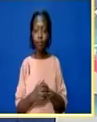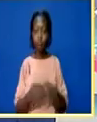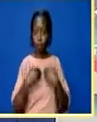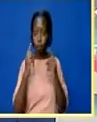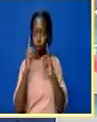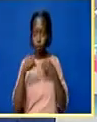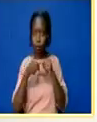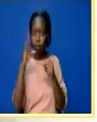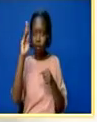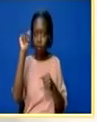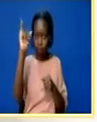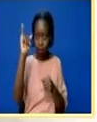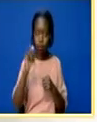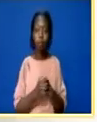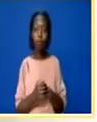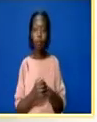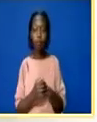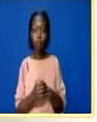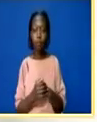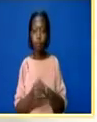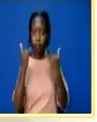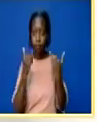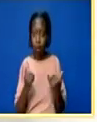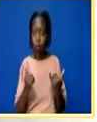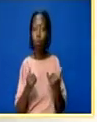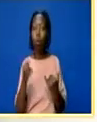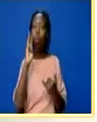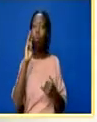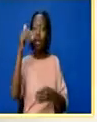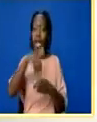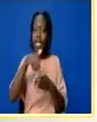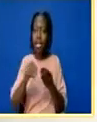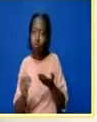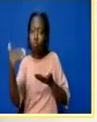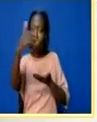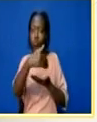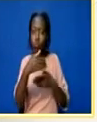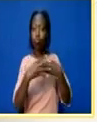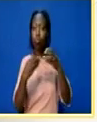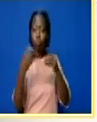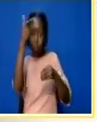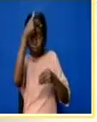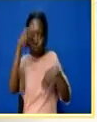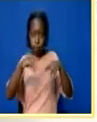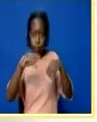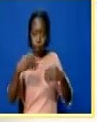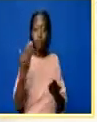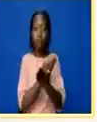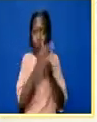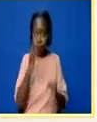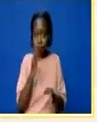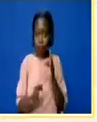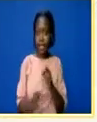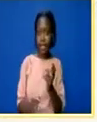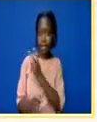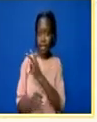about a bay. Mm-hmm. Bays are formed due to erosion. Mm-hmm. Okay. That piece of land, mm-hmm. if you look at that piece of land, yes.